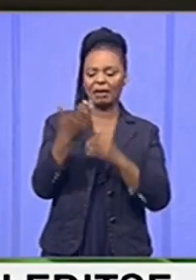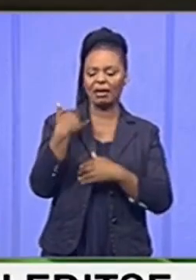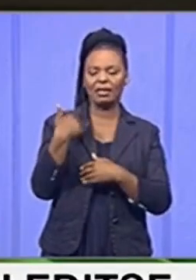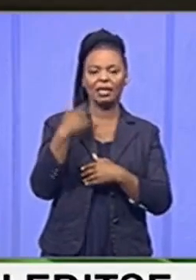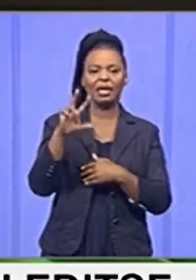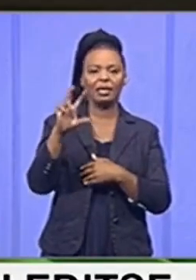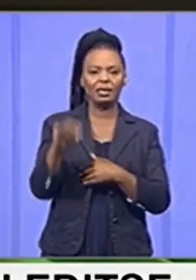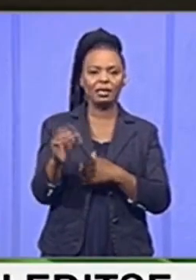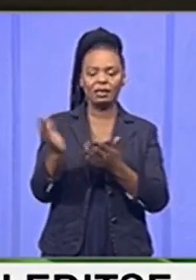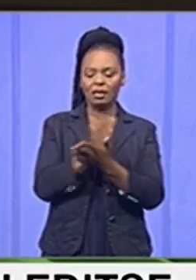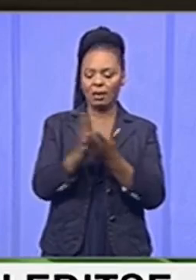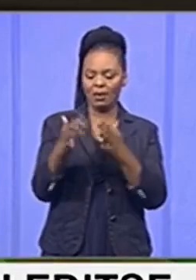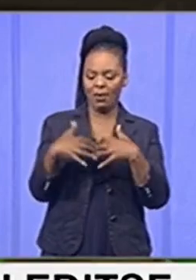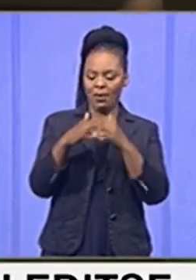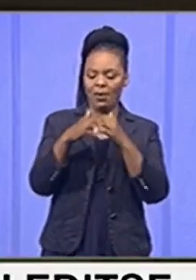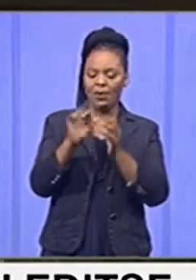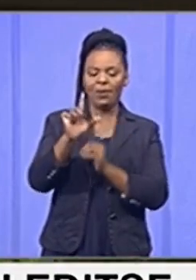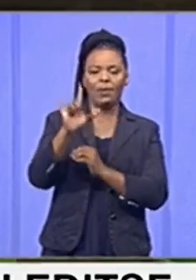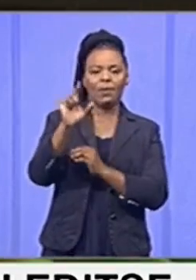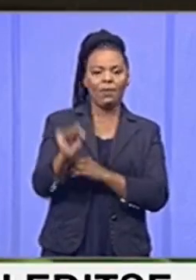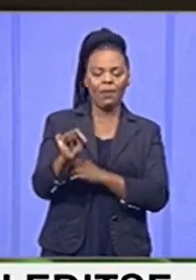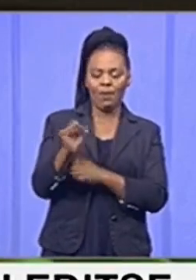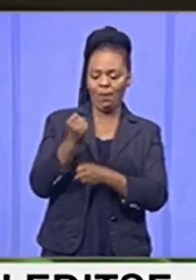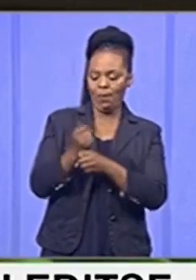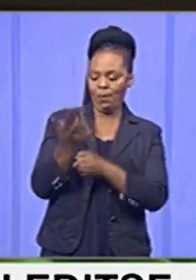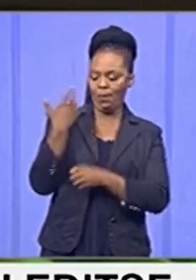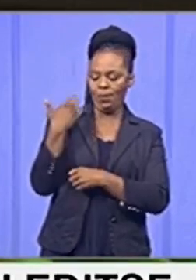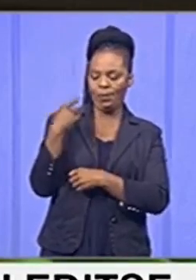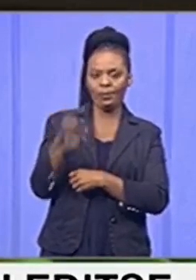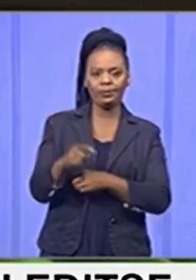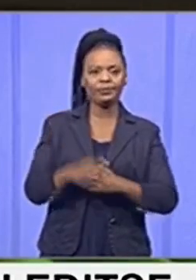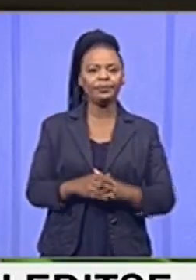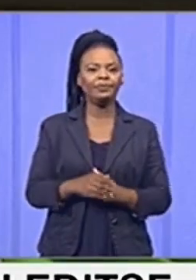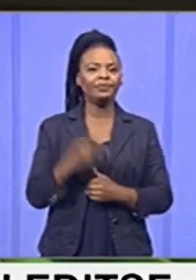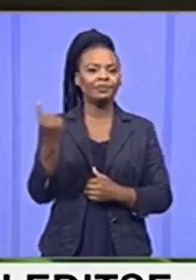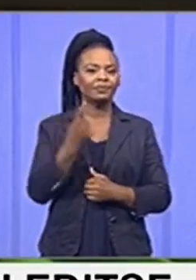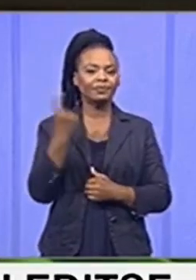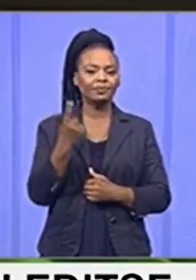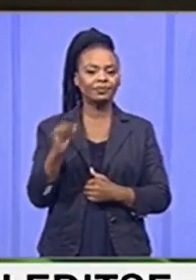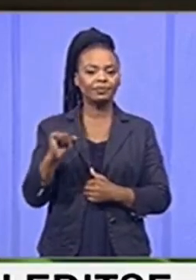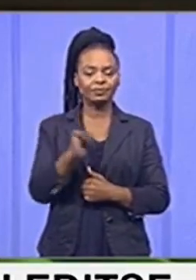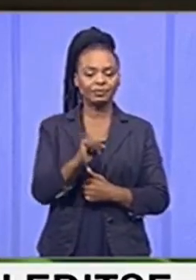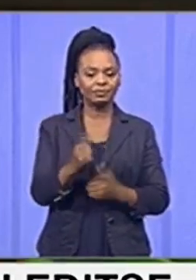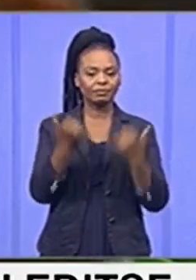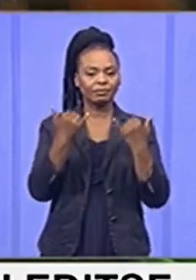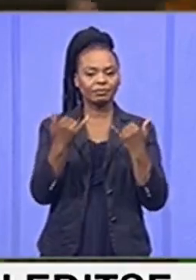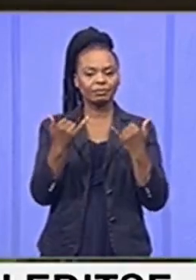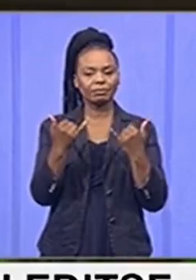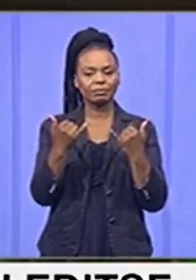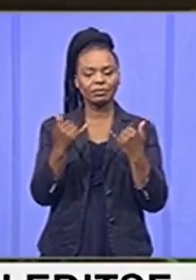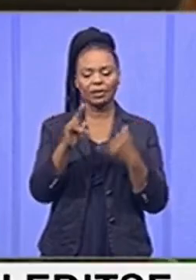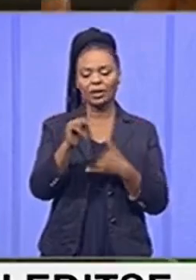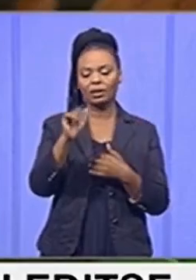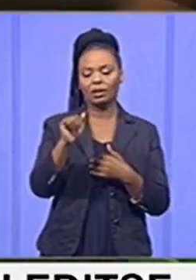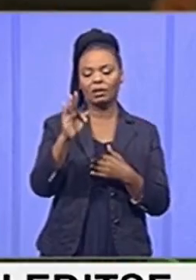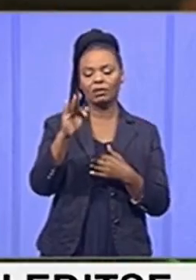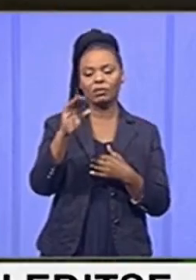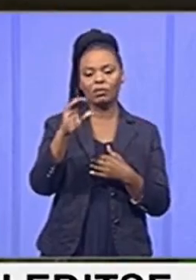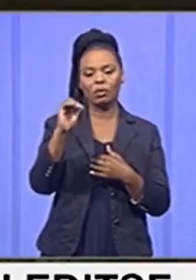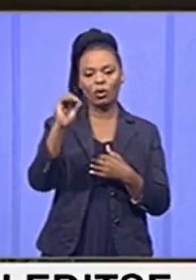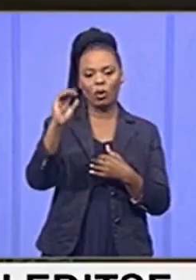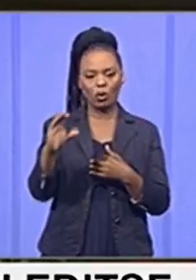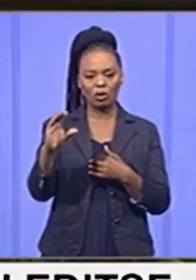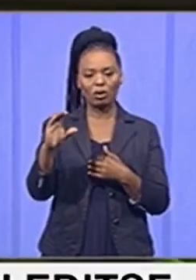in the 70s. And one of our participants here from NAFCOC, they've